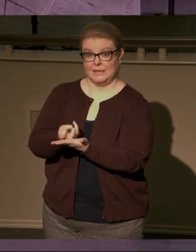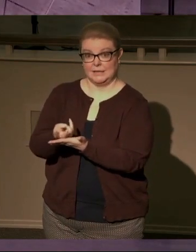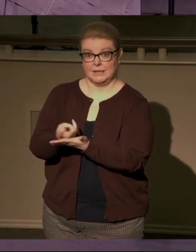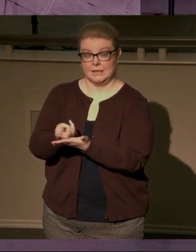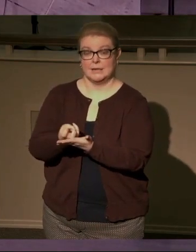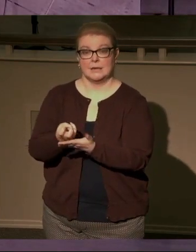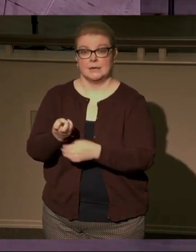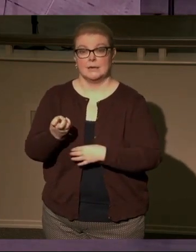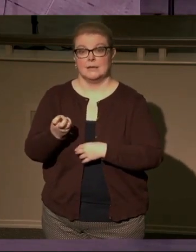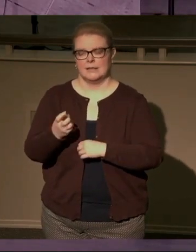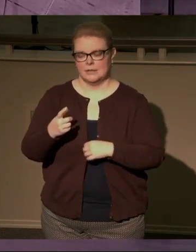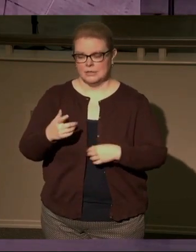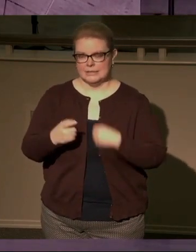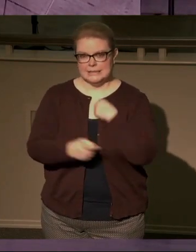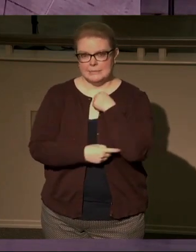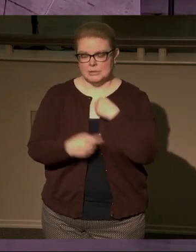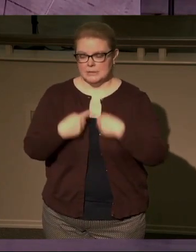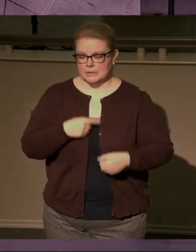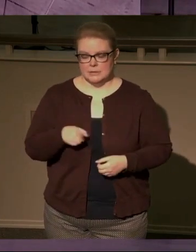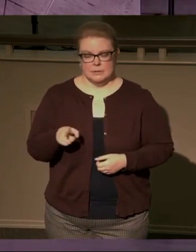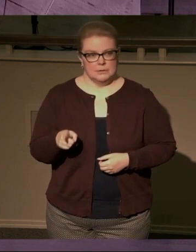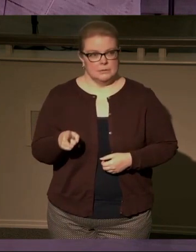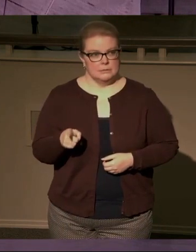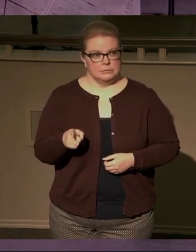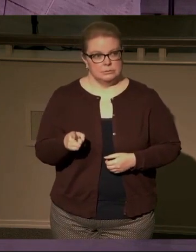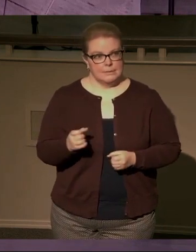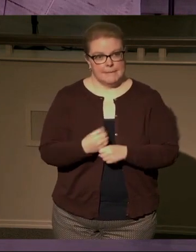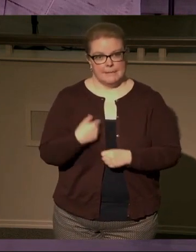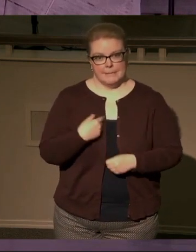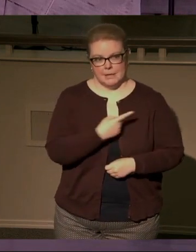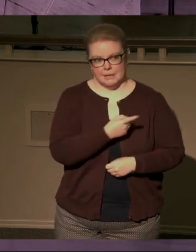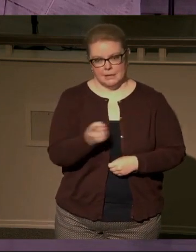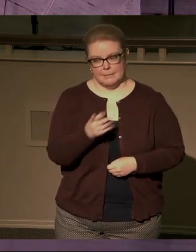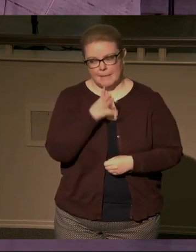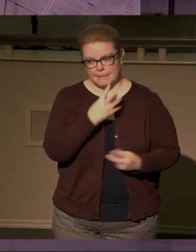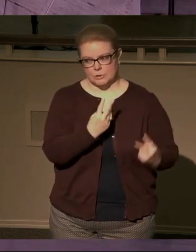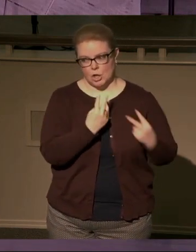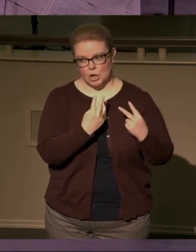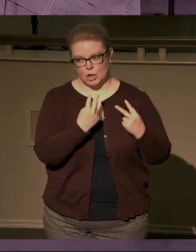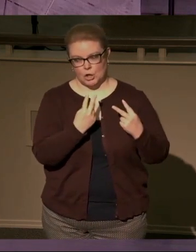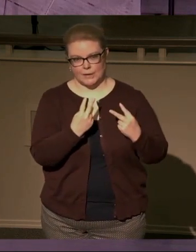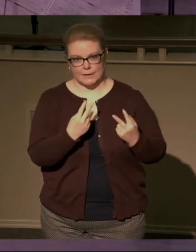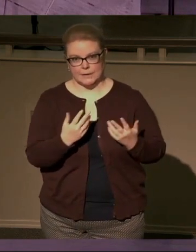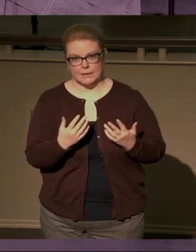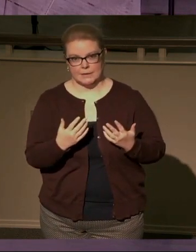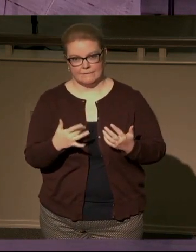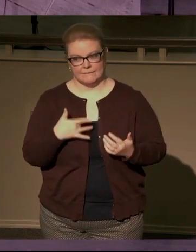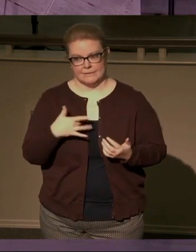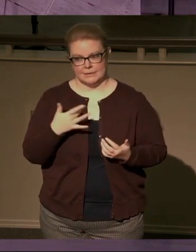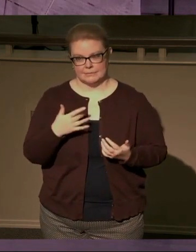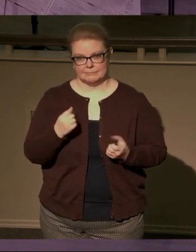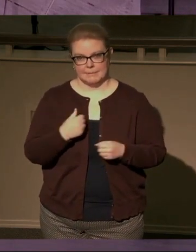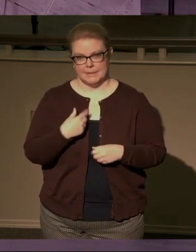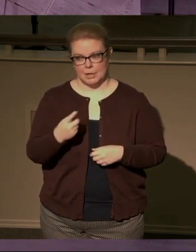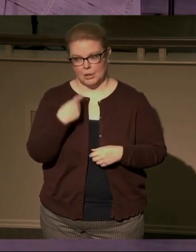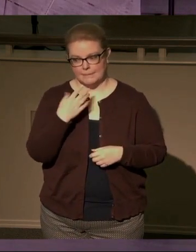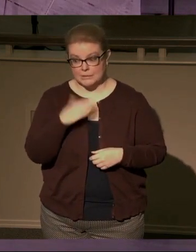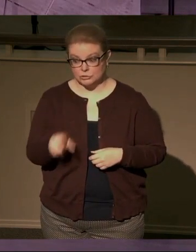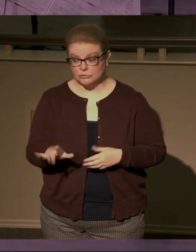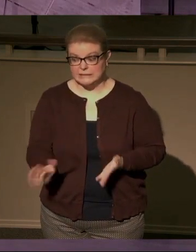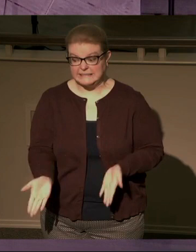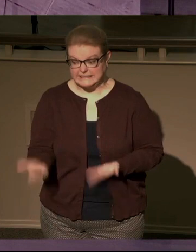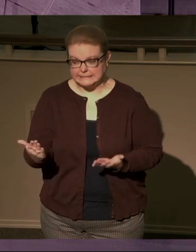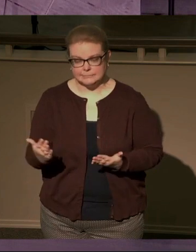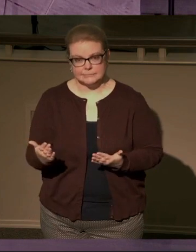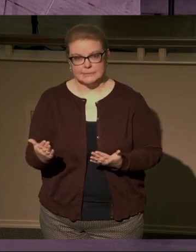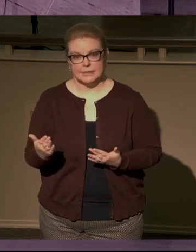There's a temptation to say, they're making me look bad. All these moms in here are looking at us, child. You need to get up on your